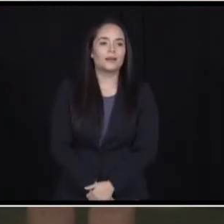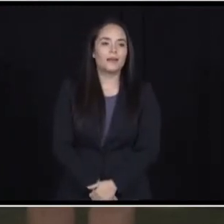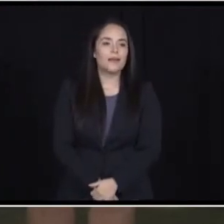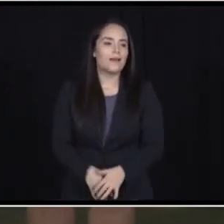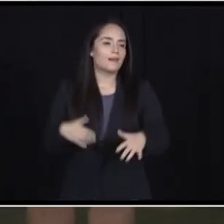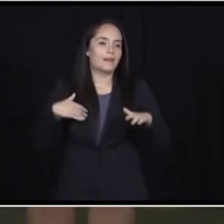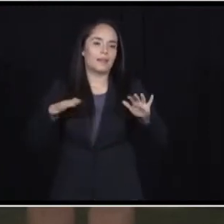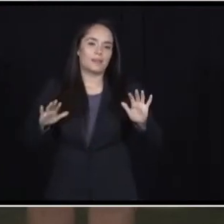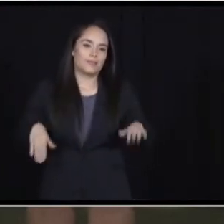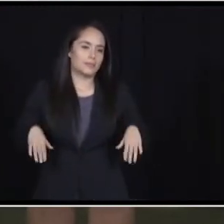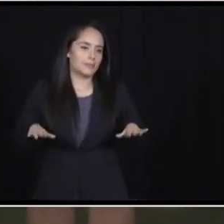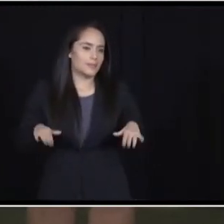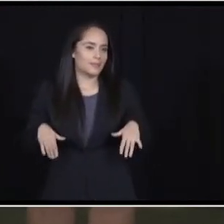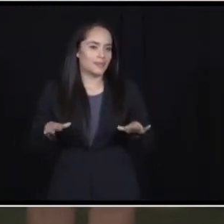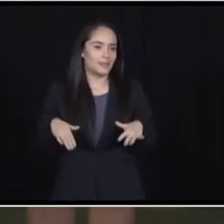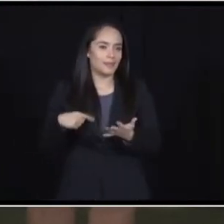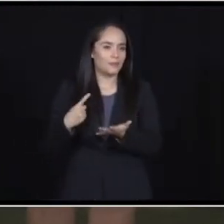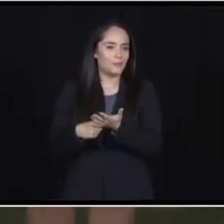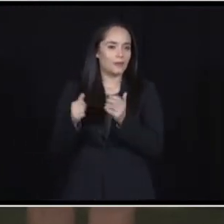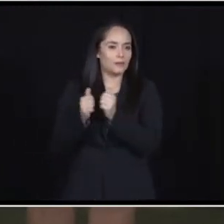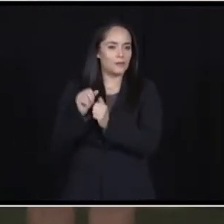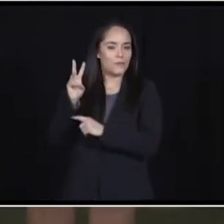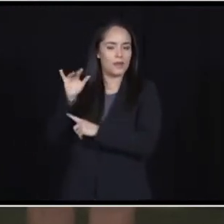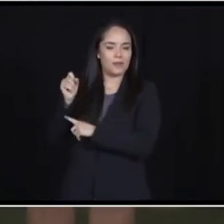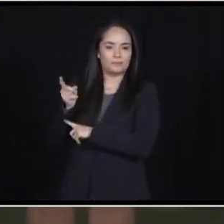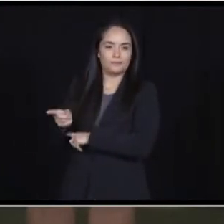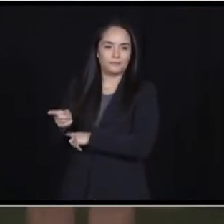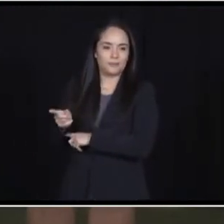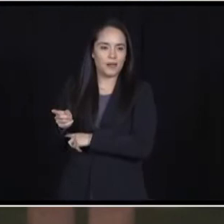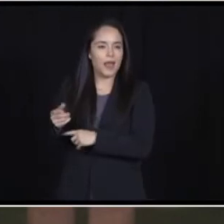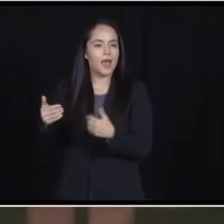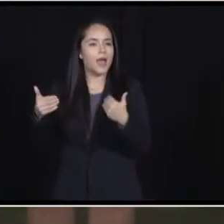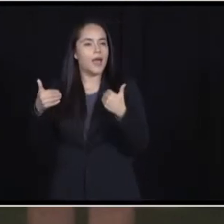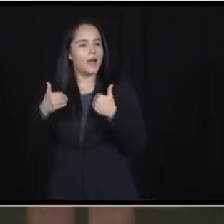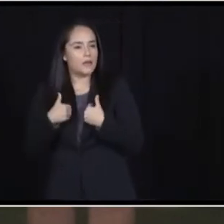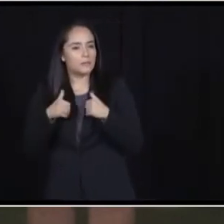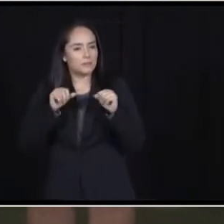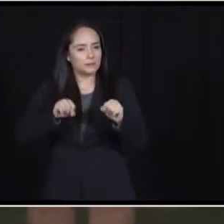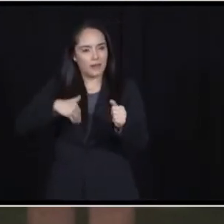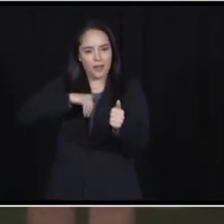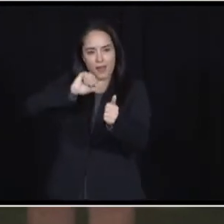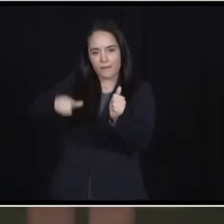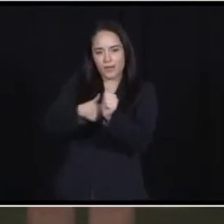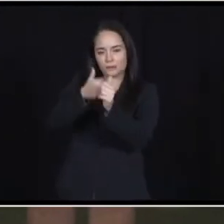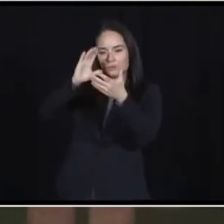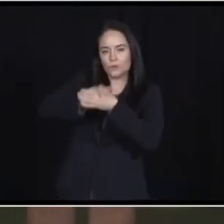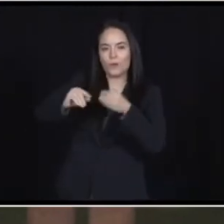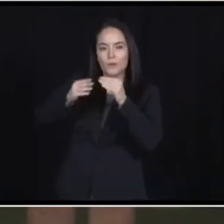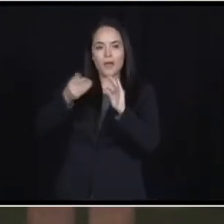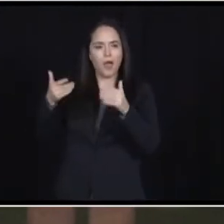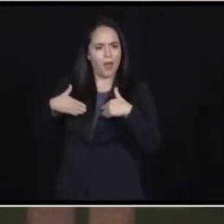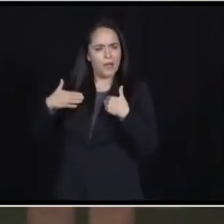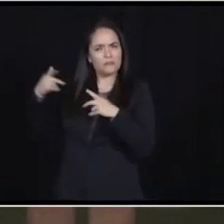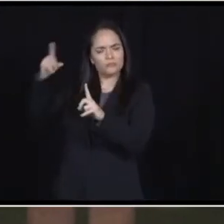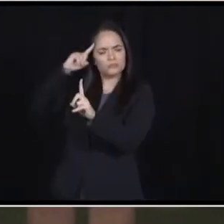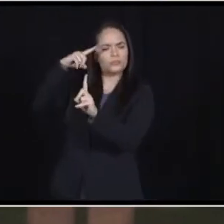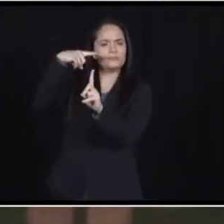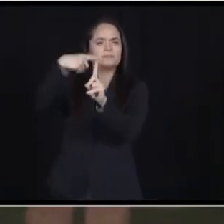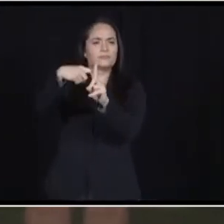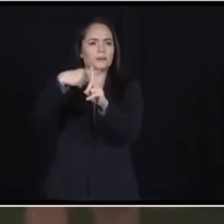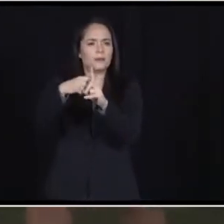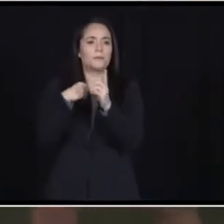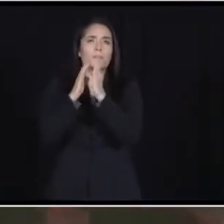sure there's more of a background story to it. But I'm happy that he's positive, and let's pray that happens. I'm going to pass it to the